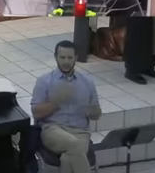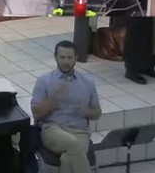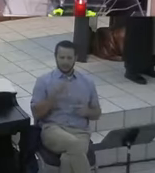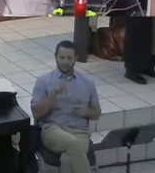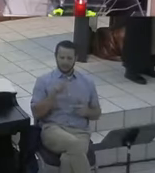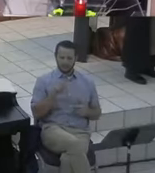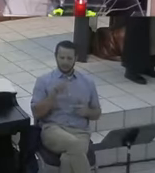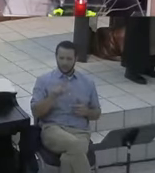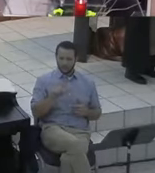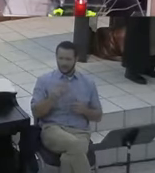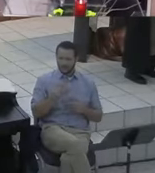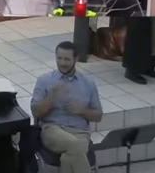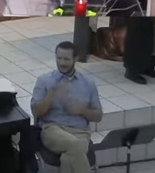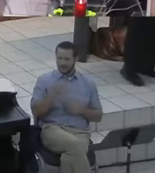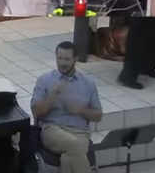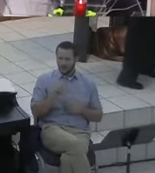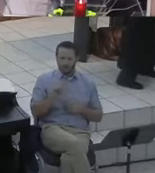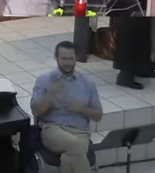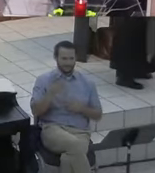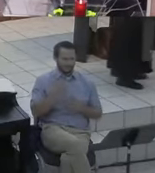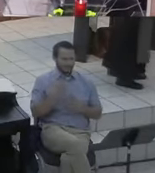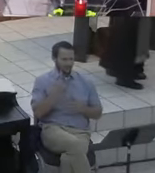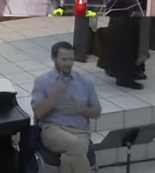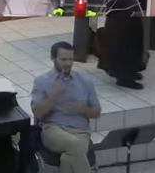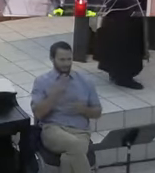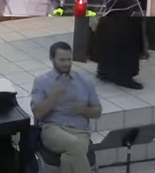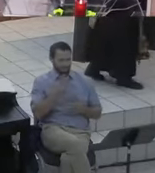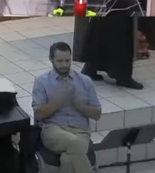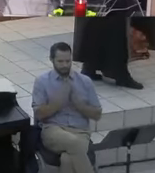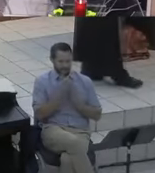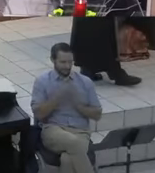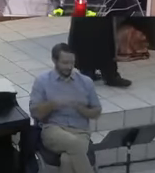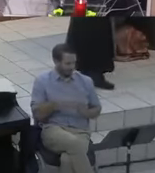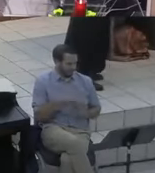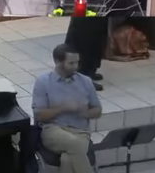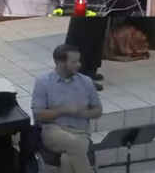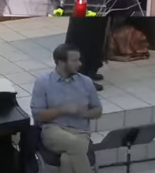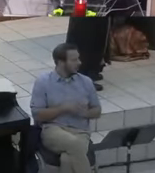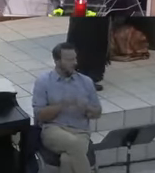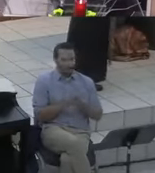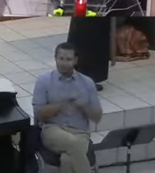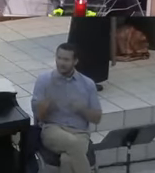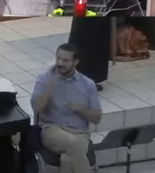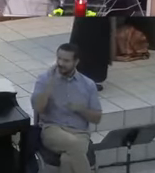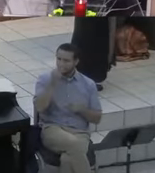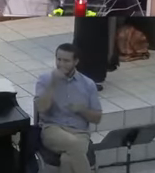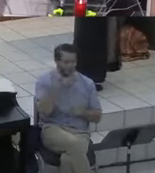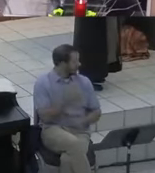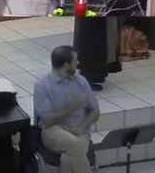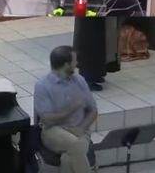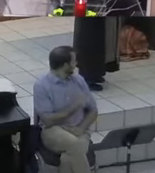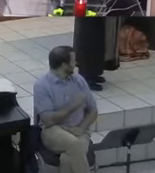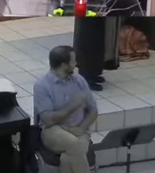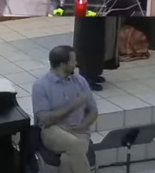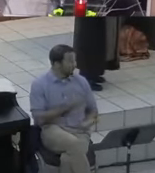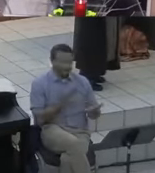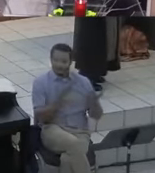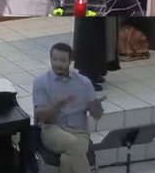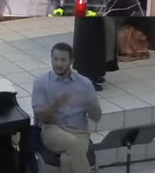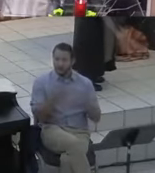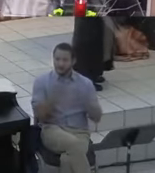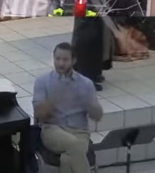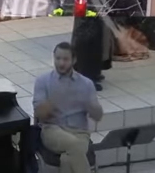you this week. Welcome. Oh, and I'd also want to mention that the flowers today are given in honor